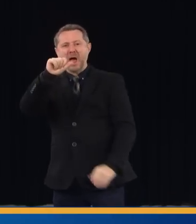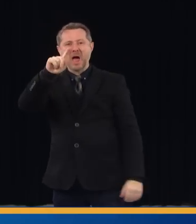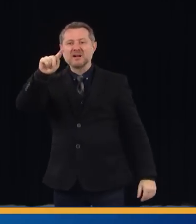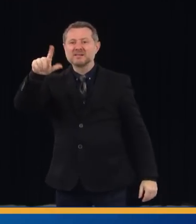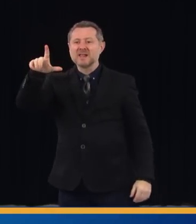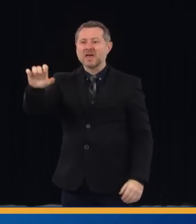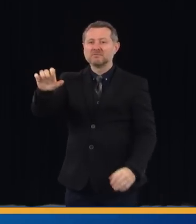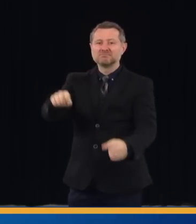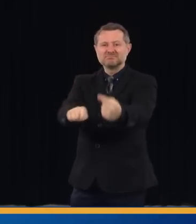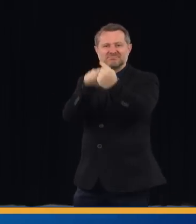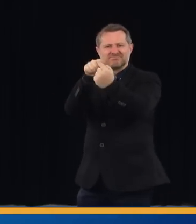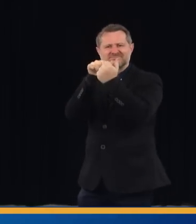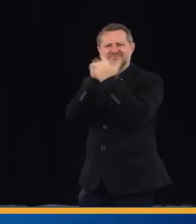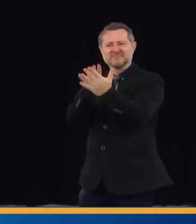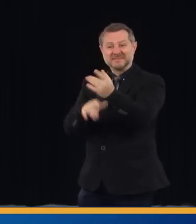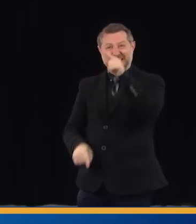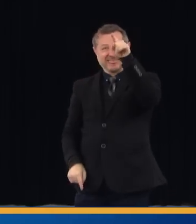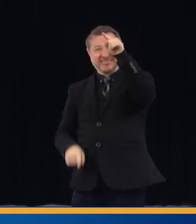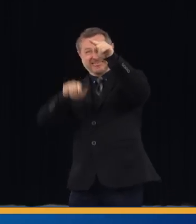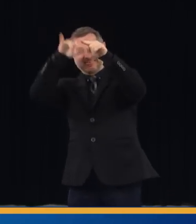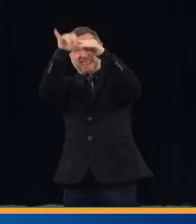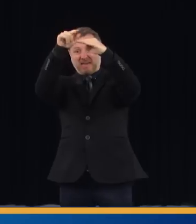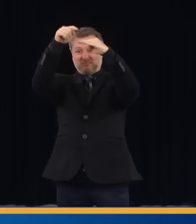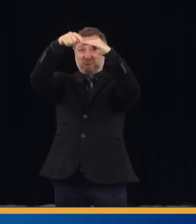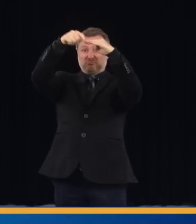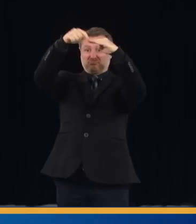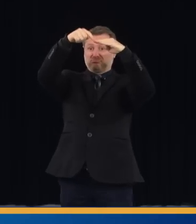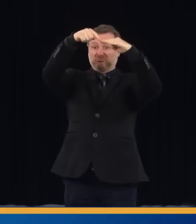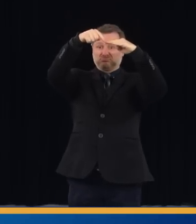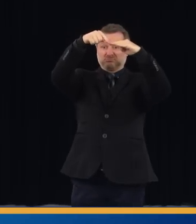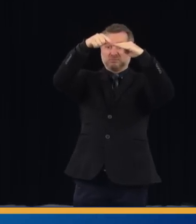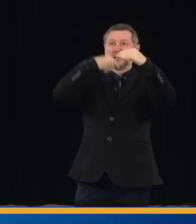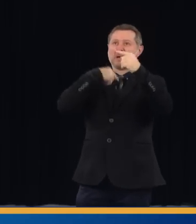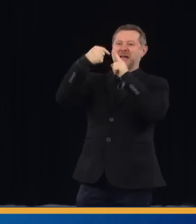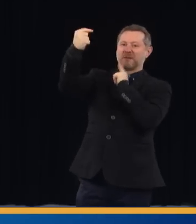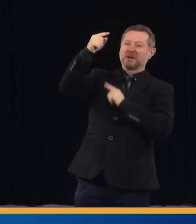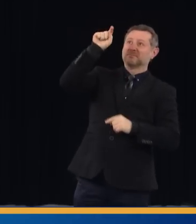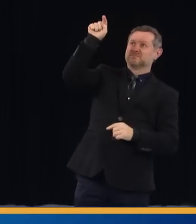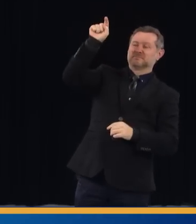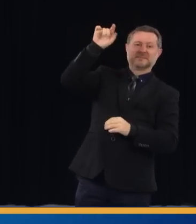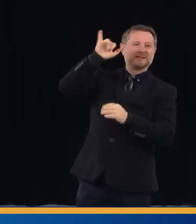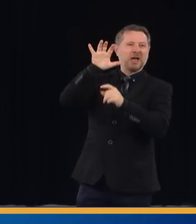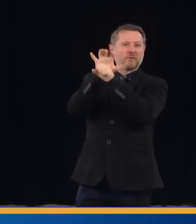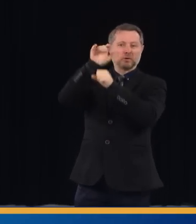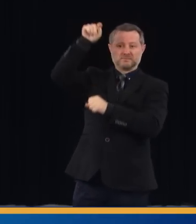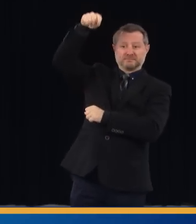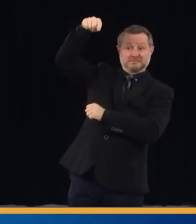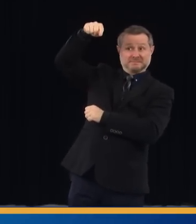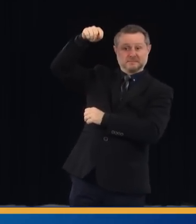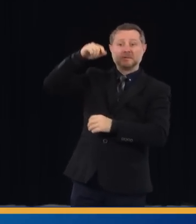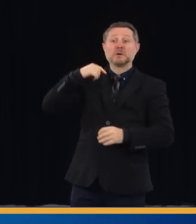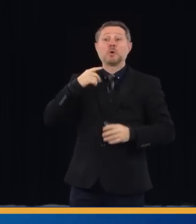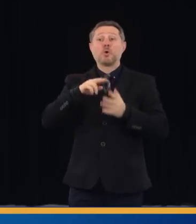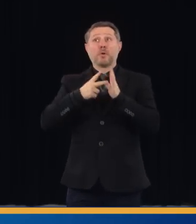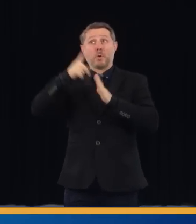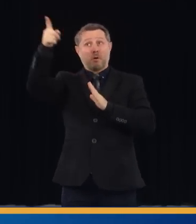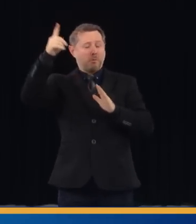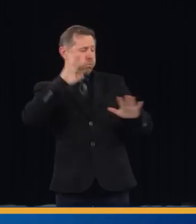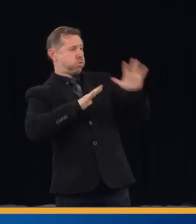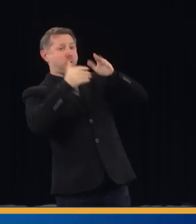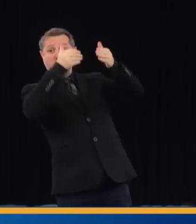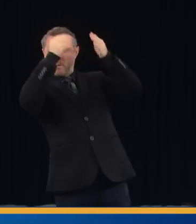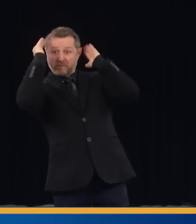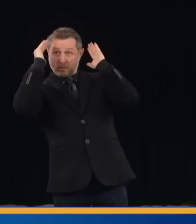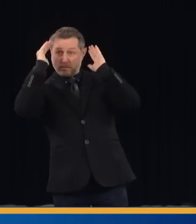And that's where the enemy either overwhelms our healthcare system or we